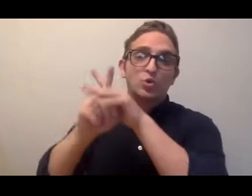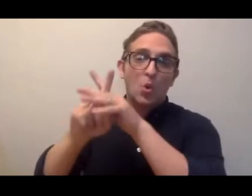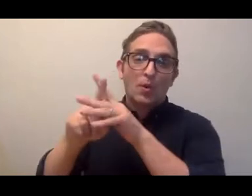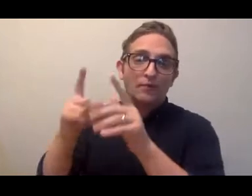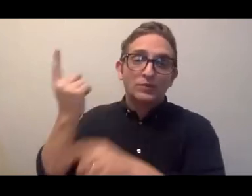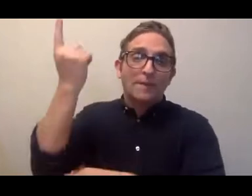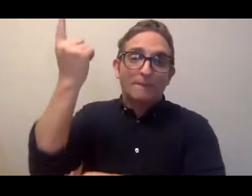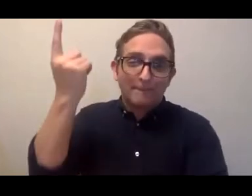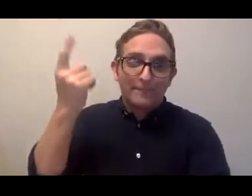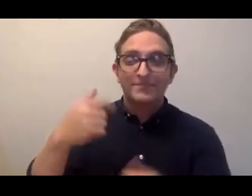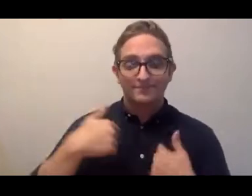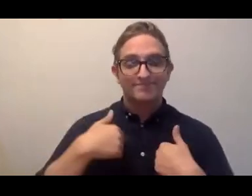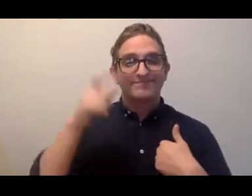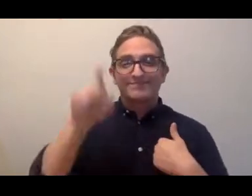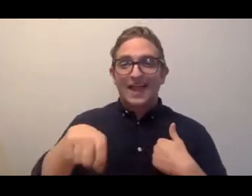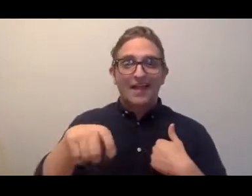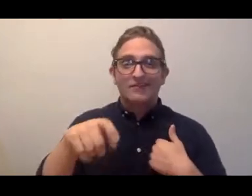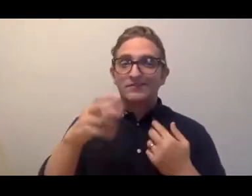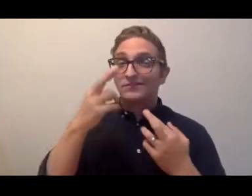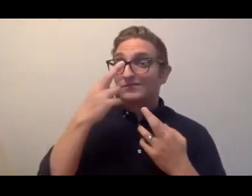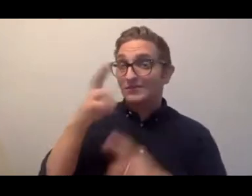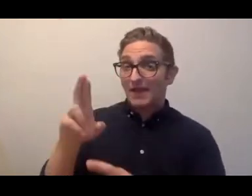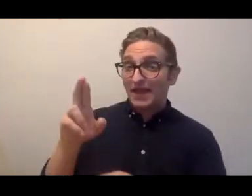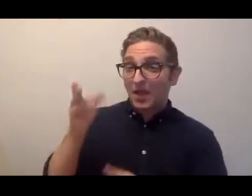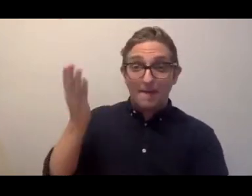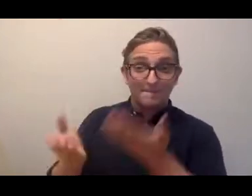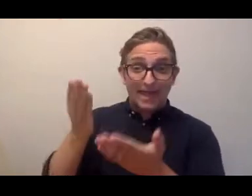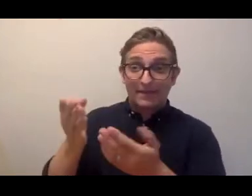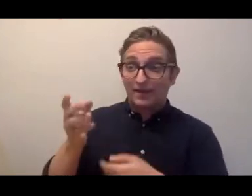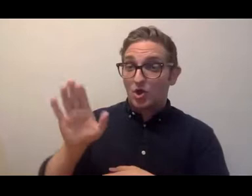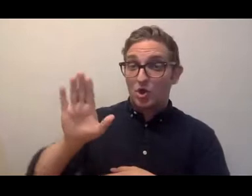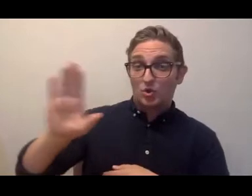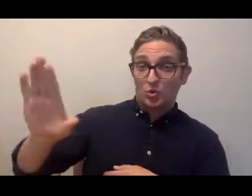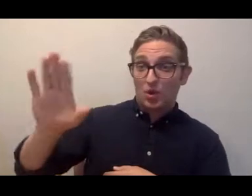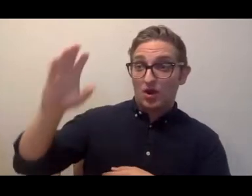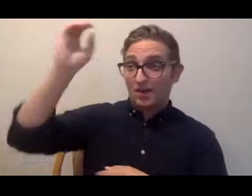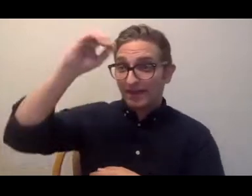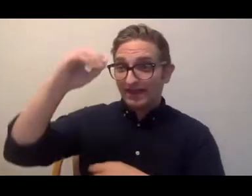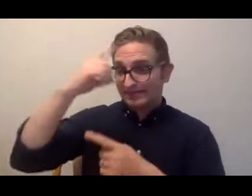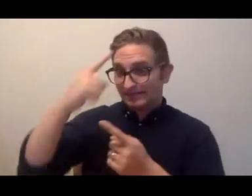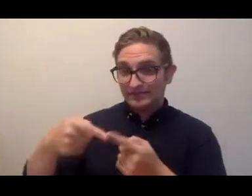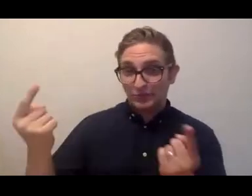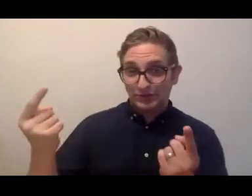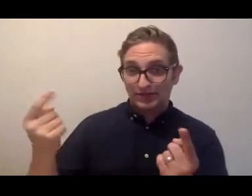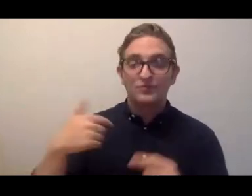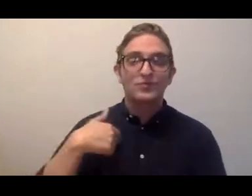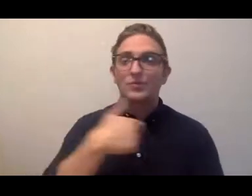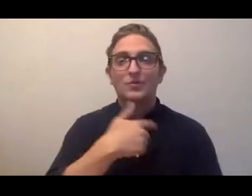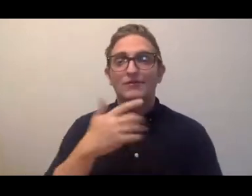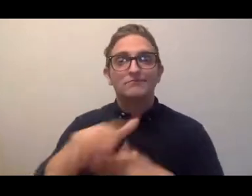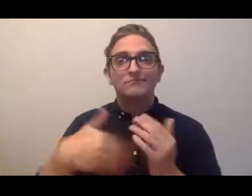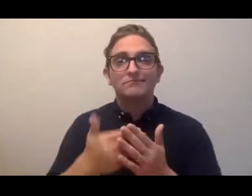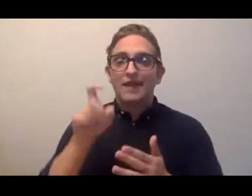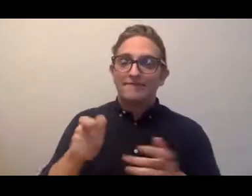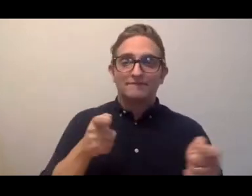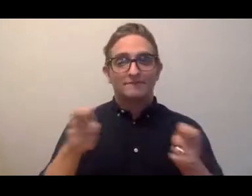respect the way you're processing it. I might not agree with it. And in the midst of it, we are all handling and, dealing with,